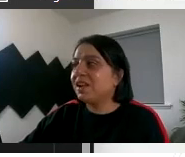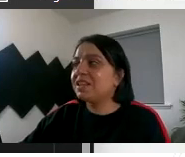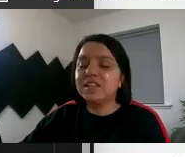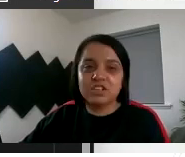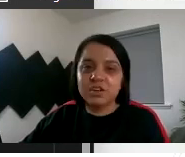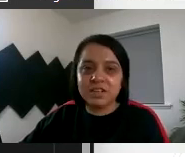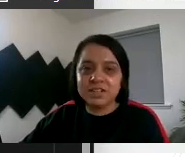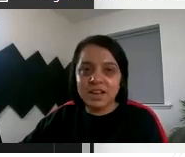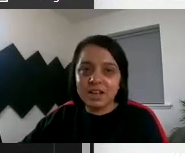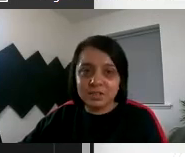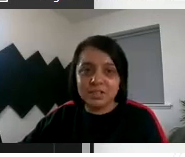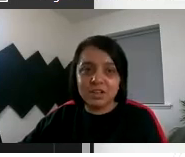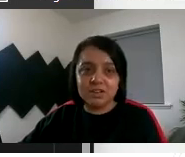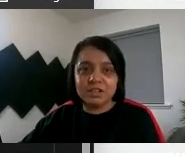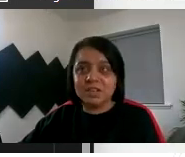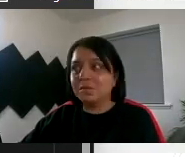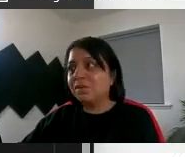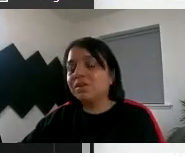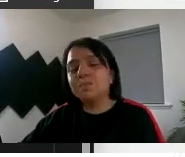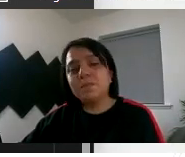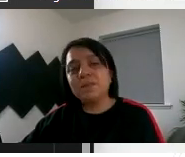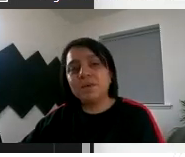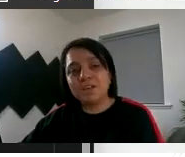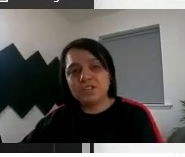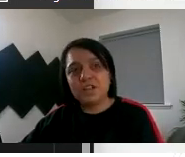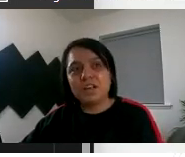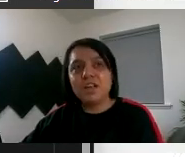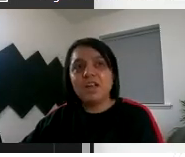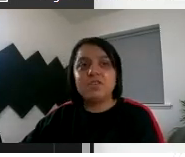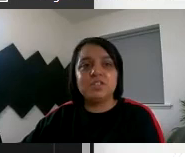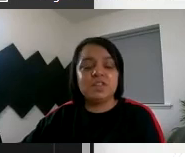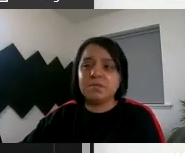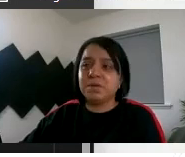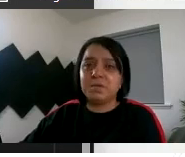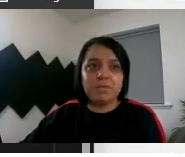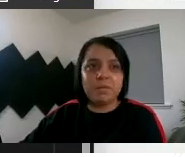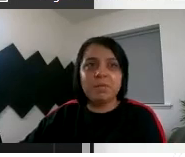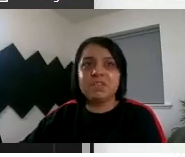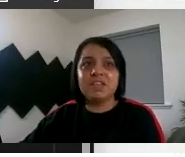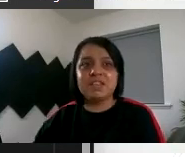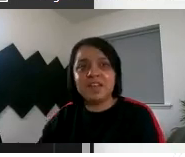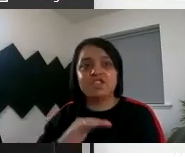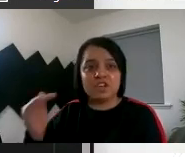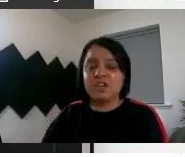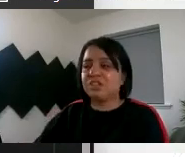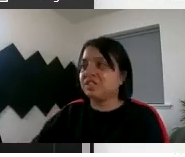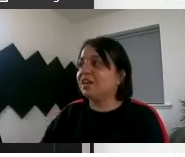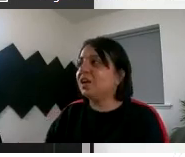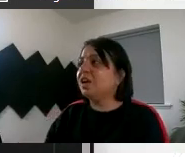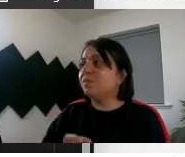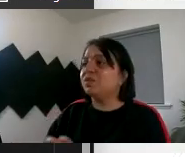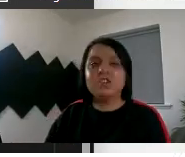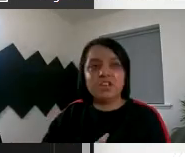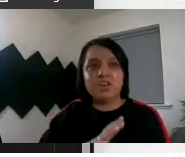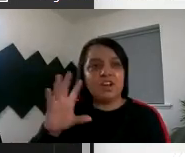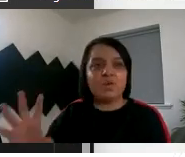They've classed it as London slang, but it's not London slang because people in Manchester use it, people in Birmingham use it. It's the next generation slang,